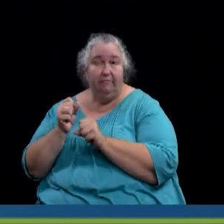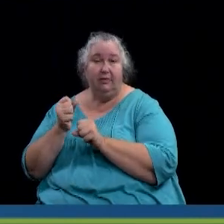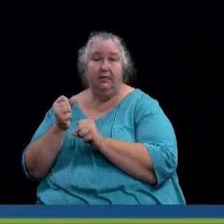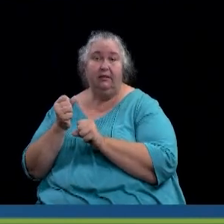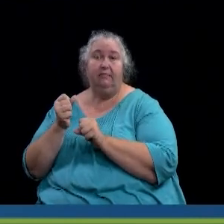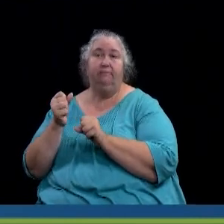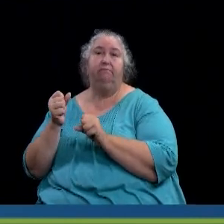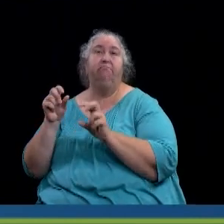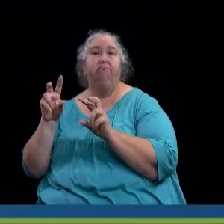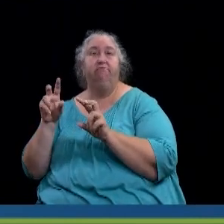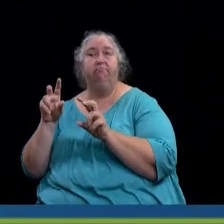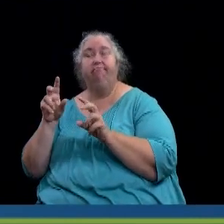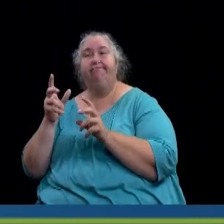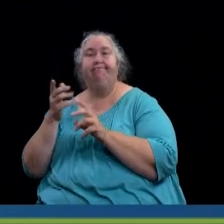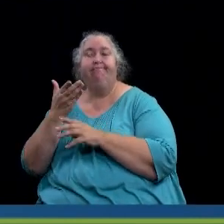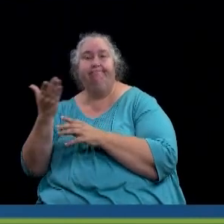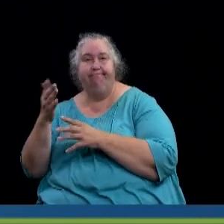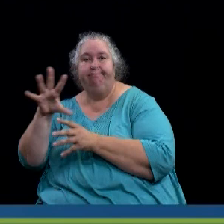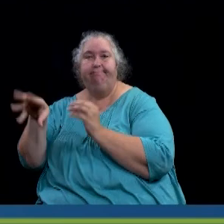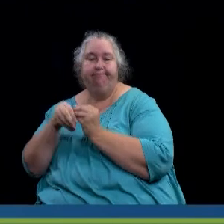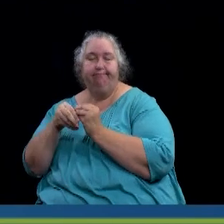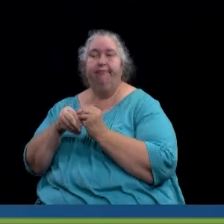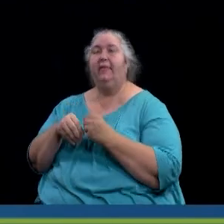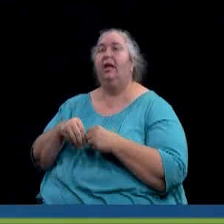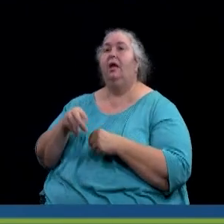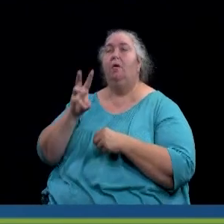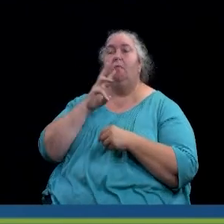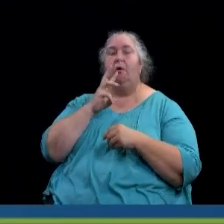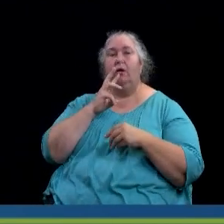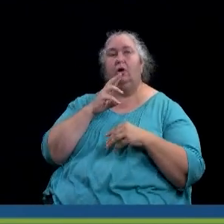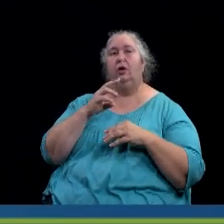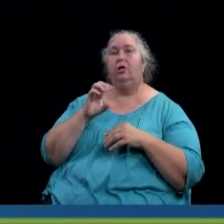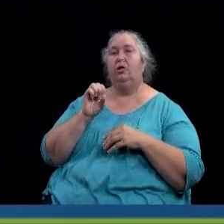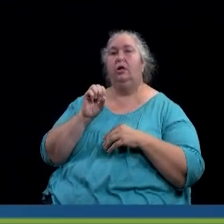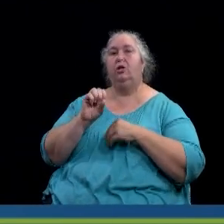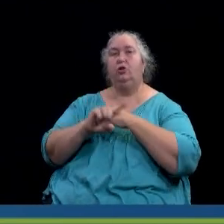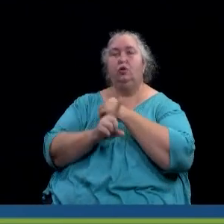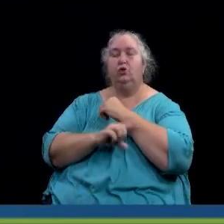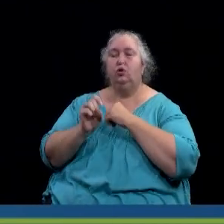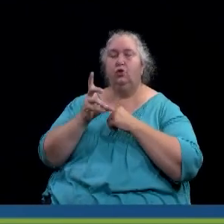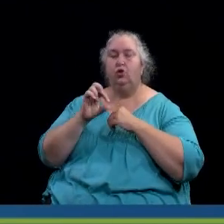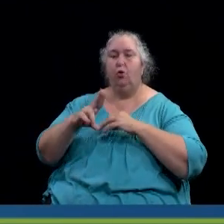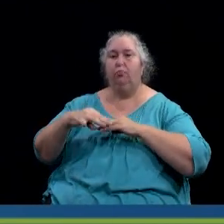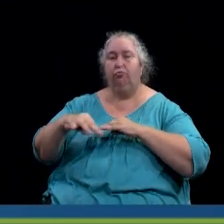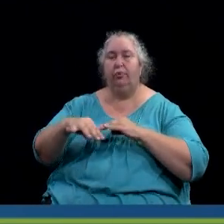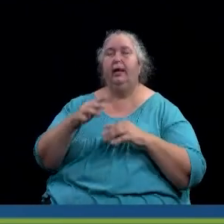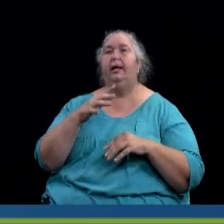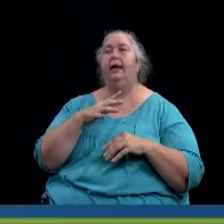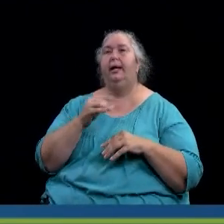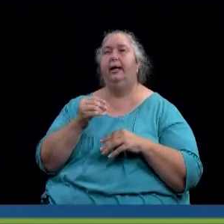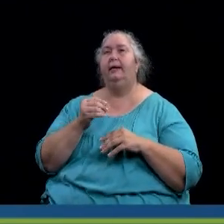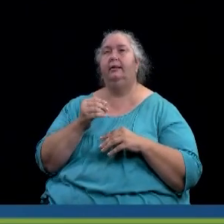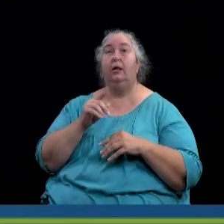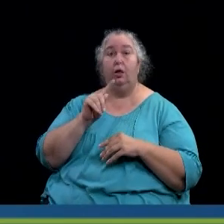infrastructure, isolated storm sewer modifications, and the elimination of trolley tracks found within 5th Street.